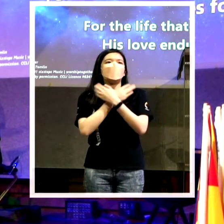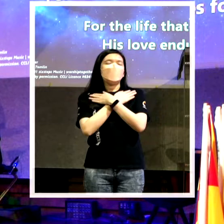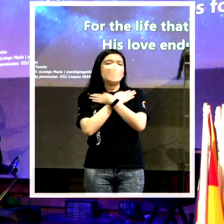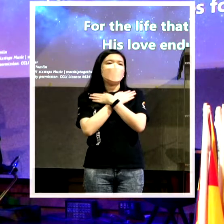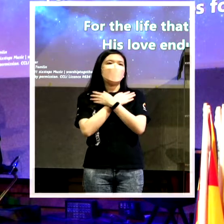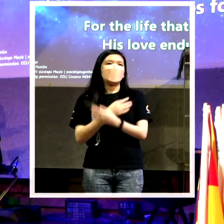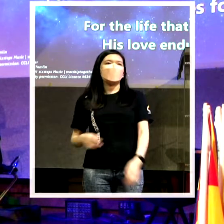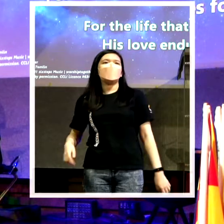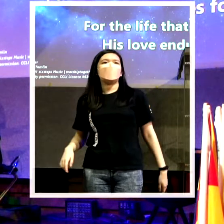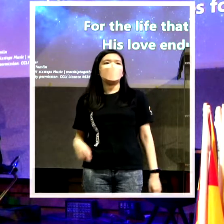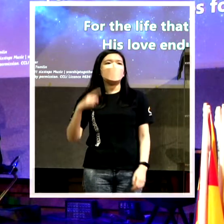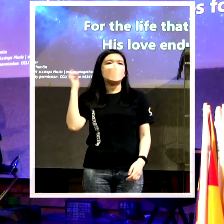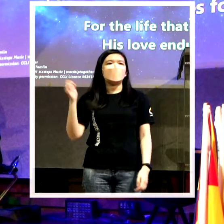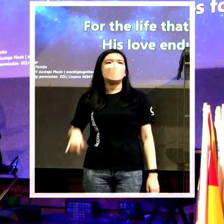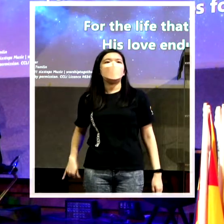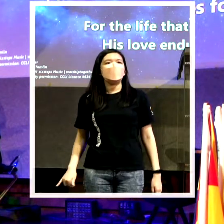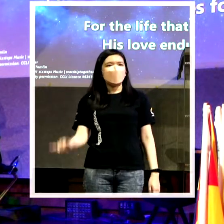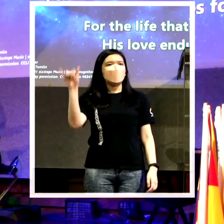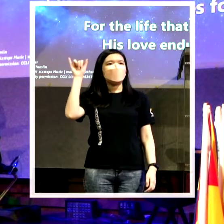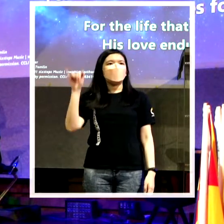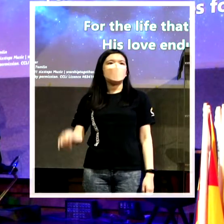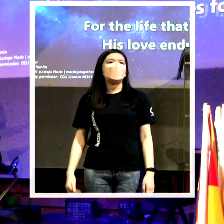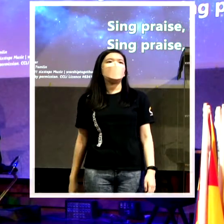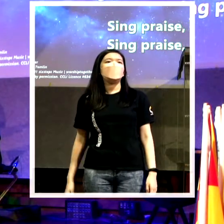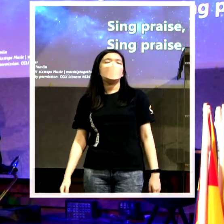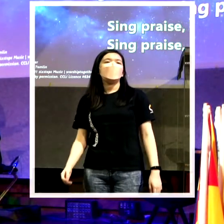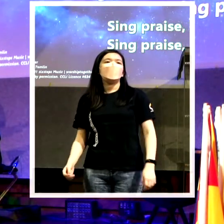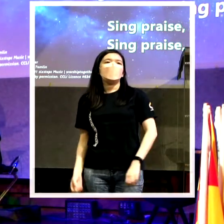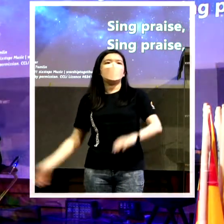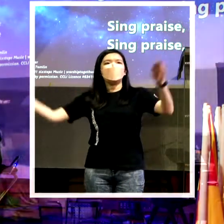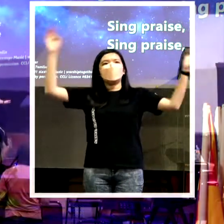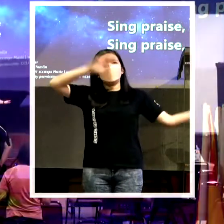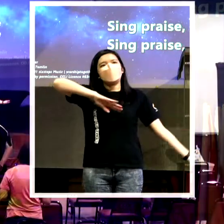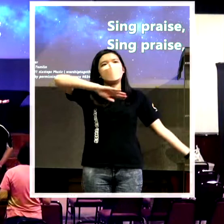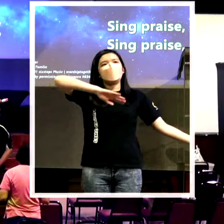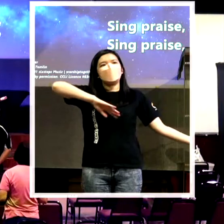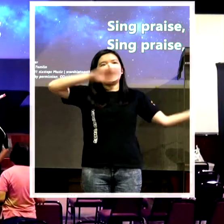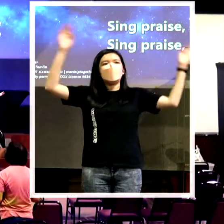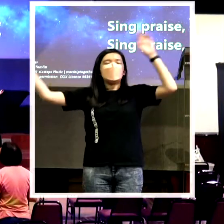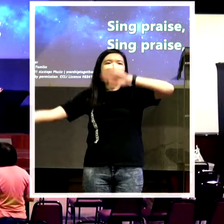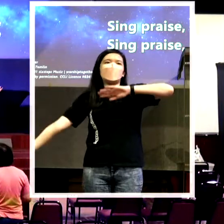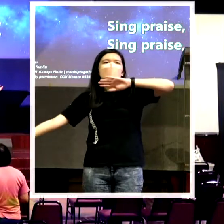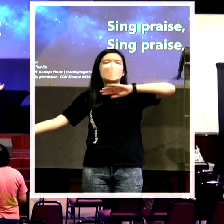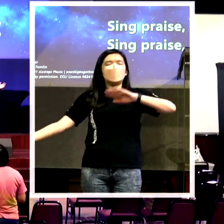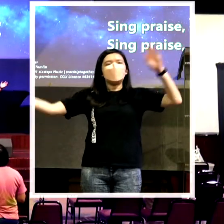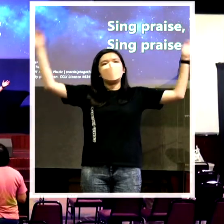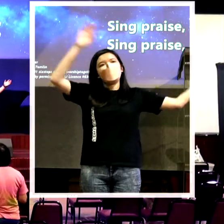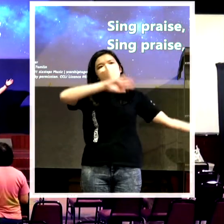his love endures forever. Sing